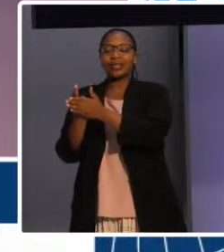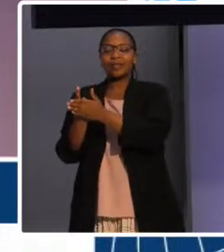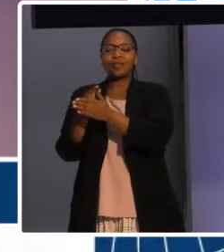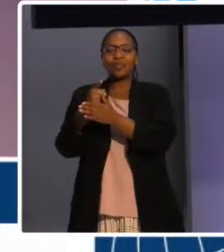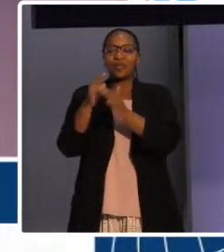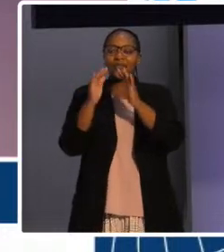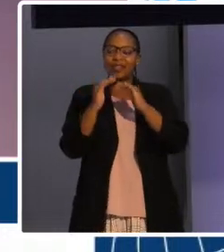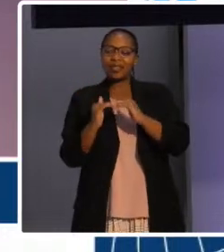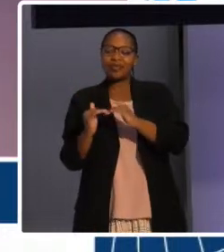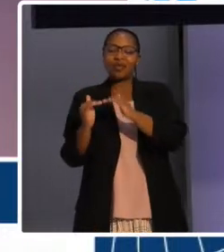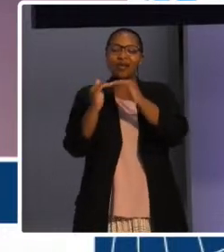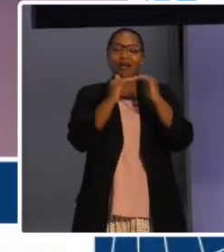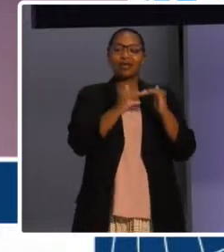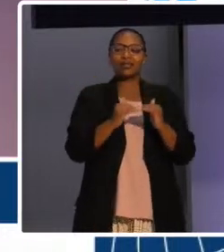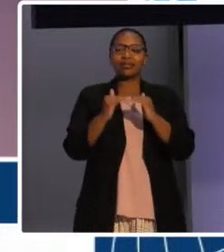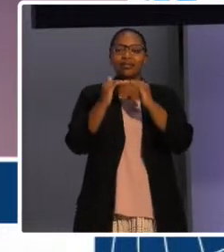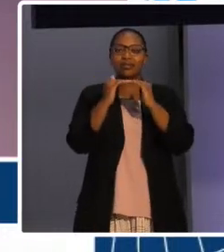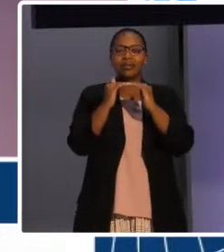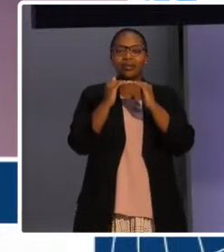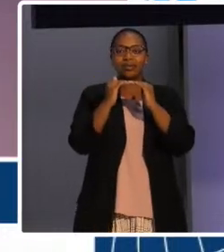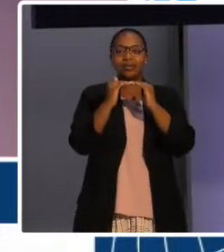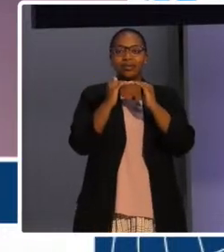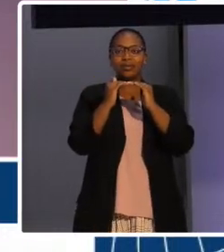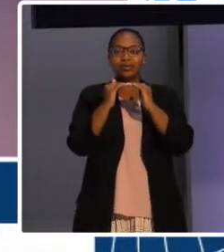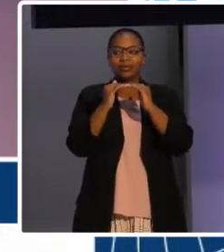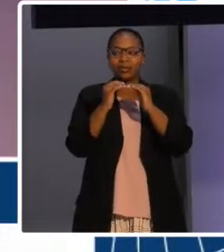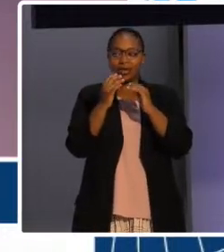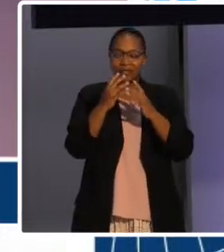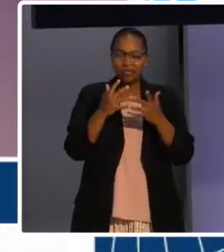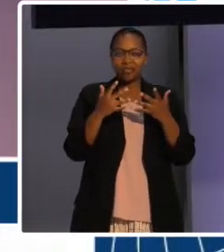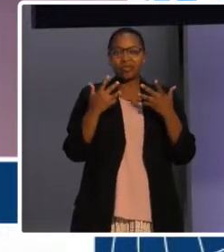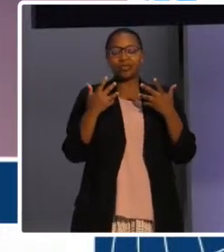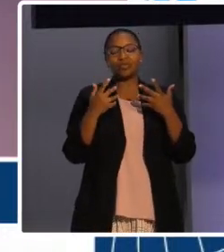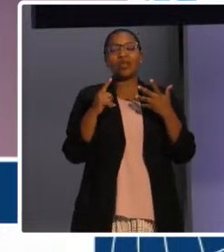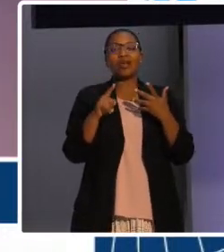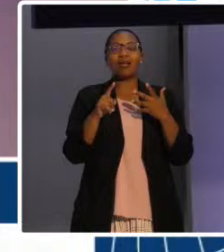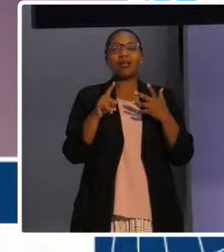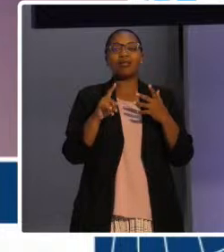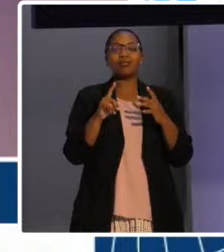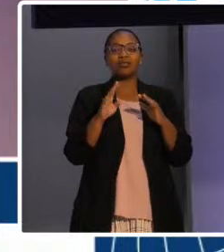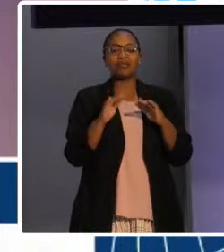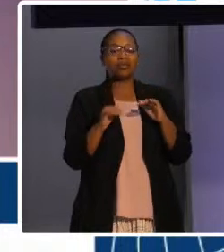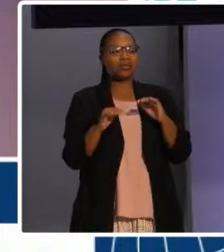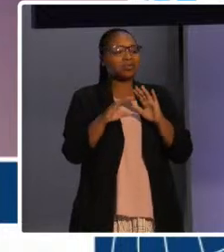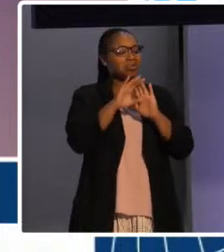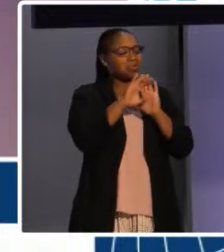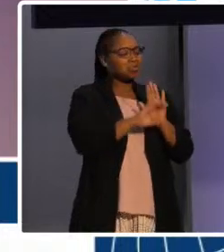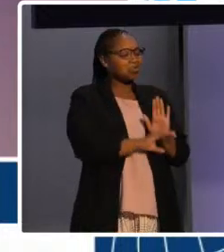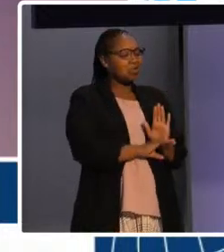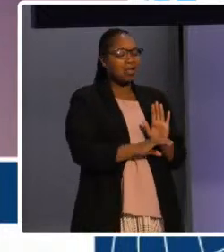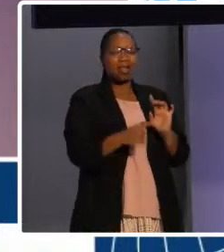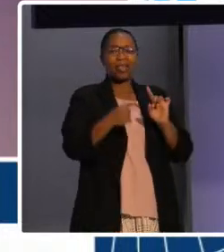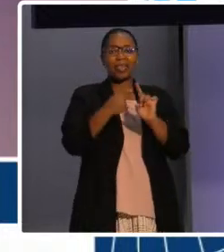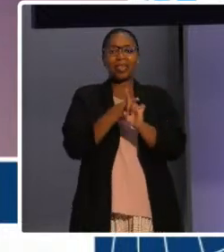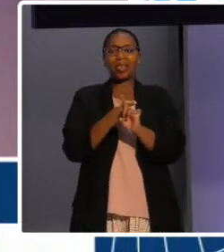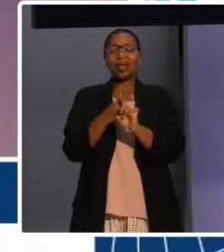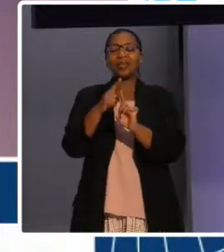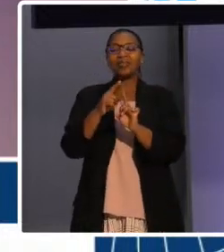recession and unconstitutional changes of government with far-reaching